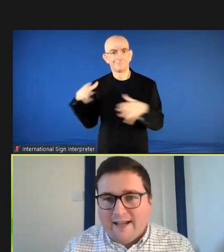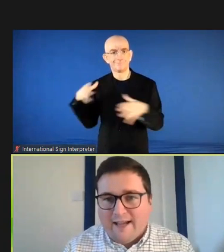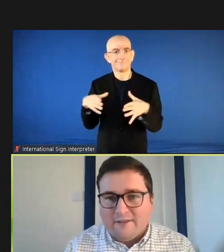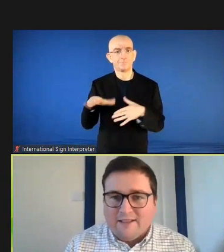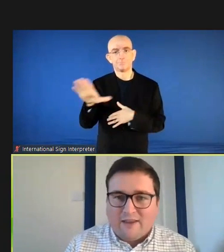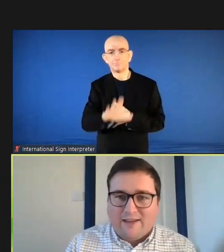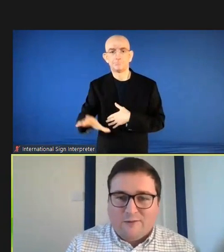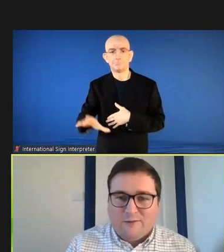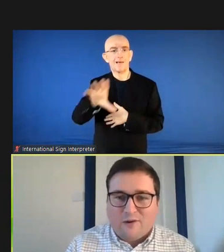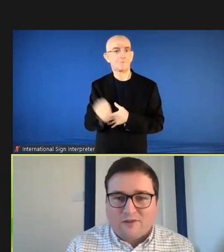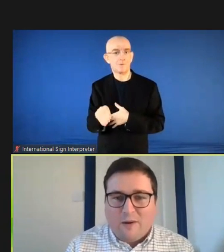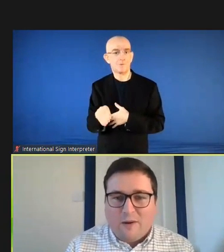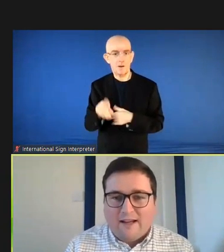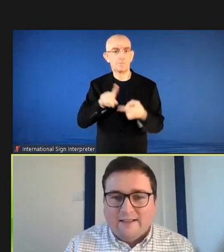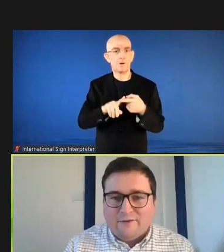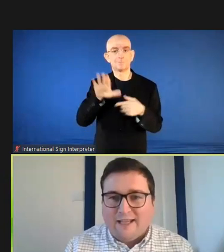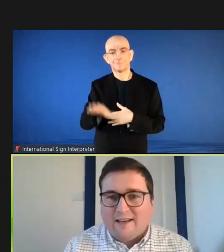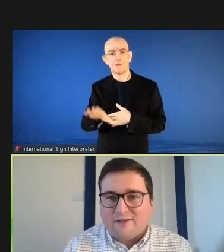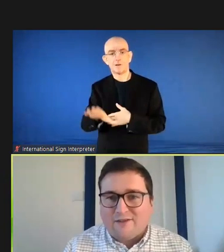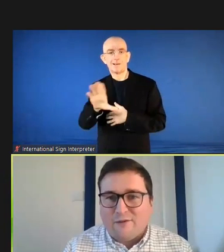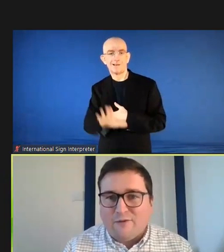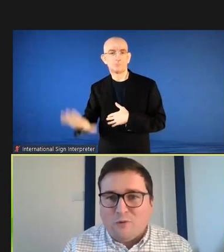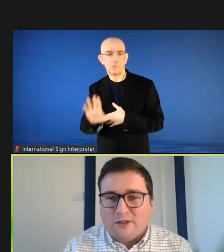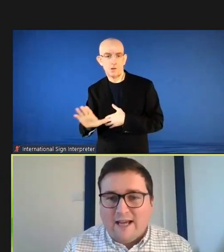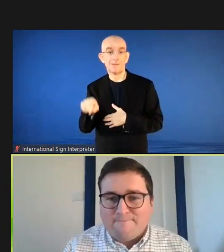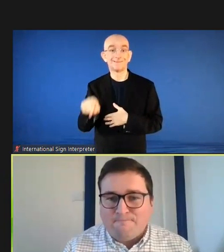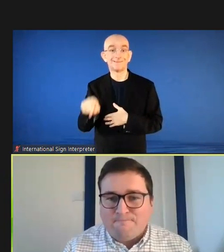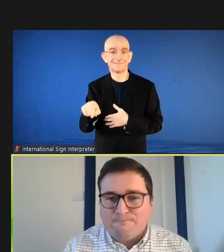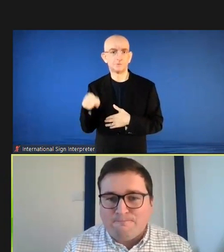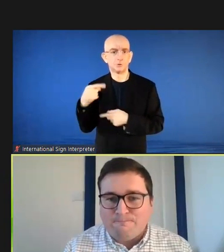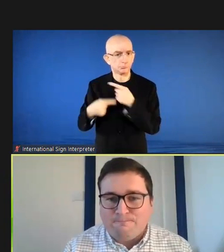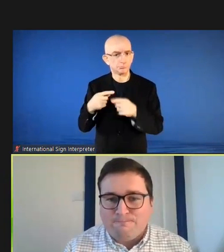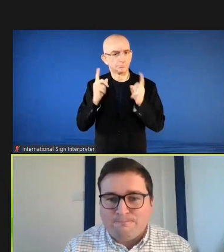broken down. So thank you so much, Joanna, for taking us through the report today.